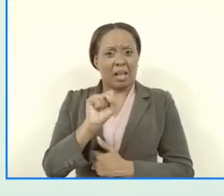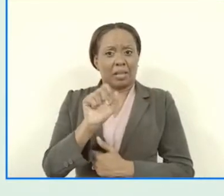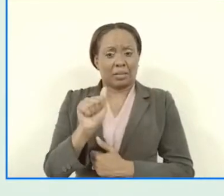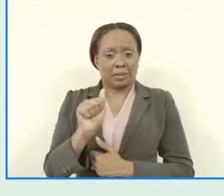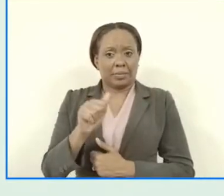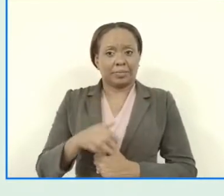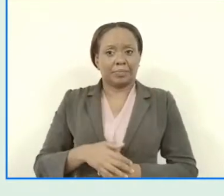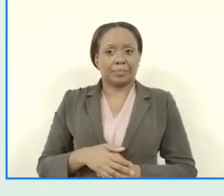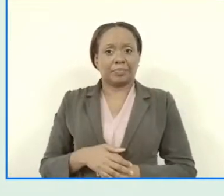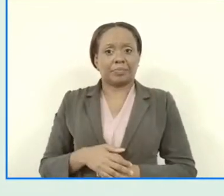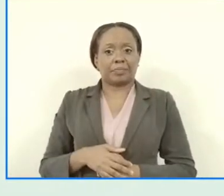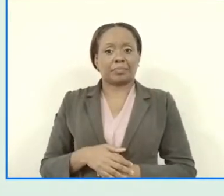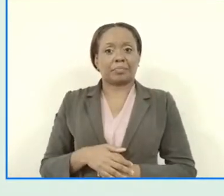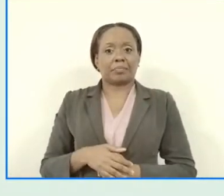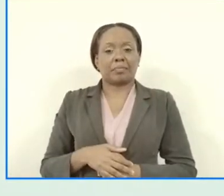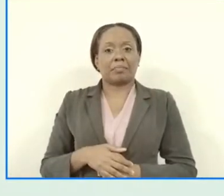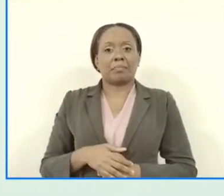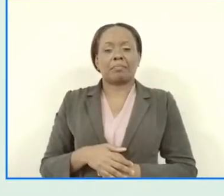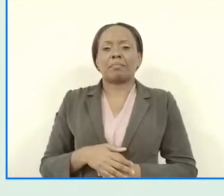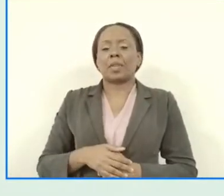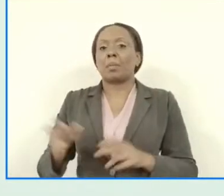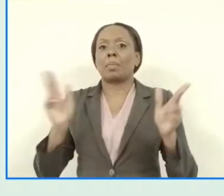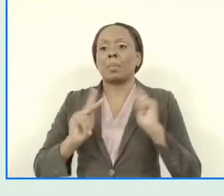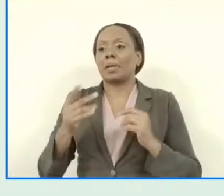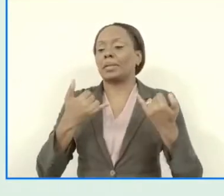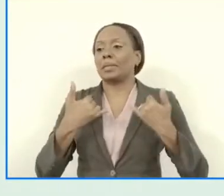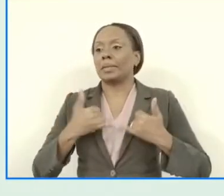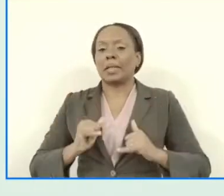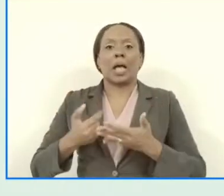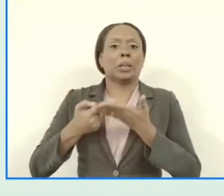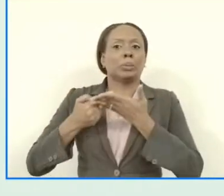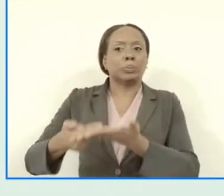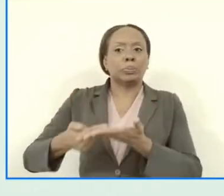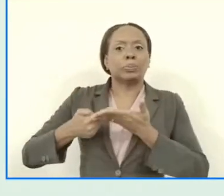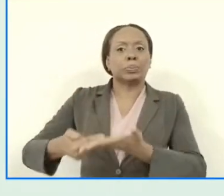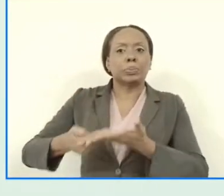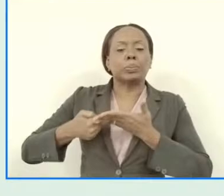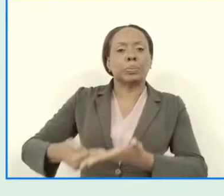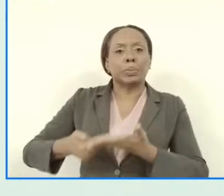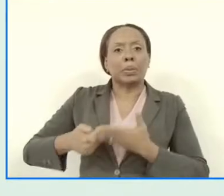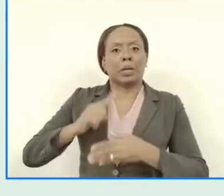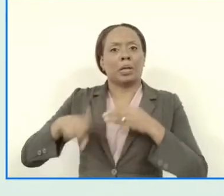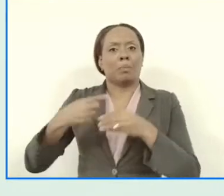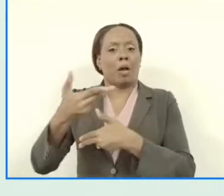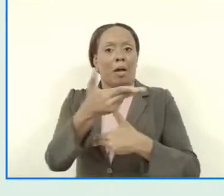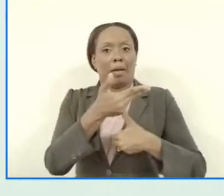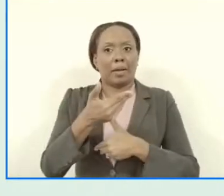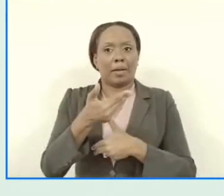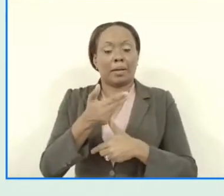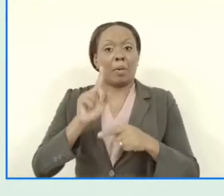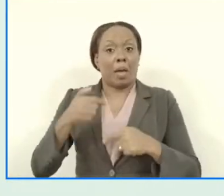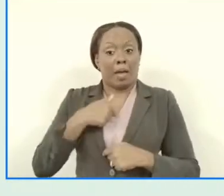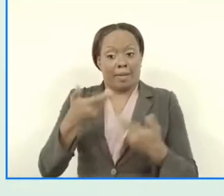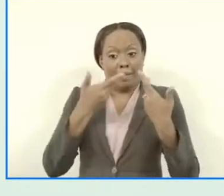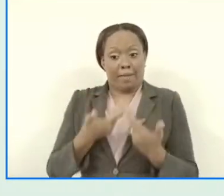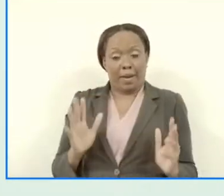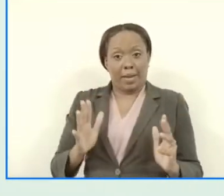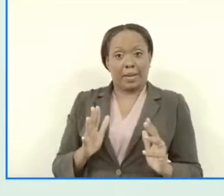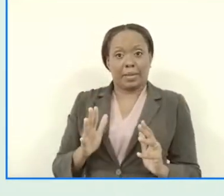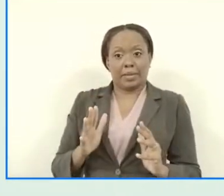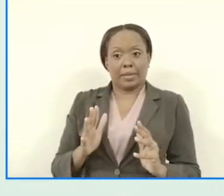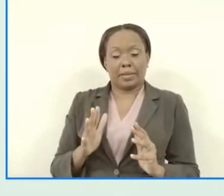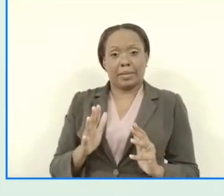The Hurricane Elsa itself is a hot topic of contention, and after I do my brief introduction, Mr. Sabu Best will